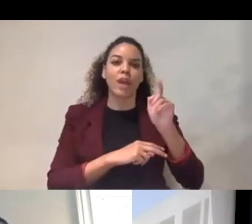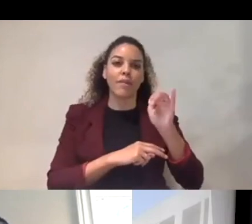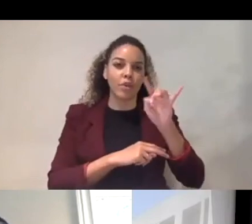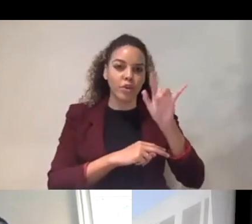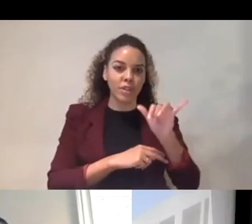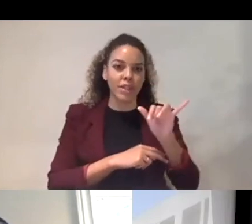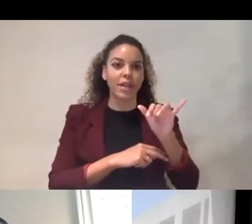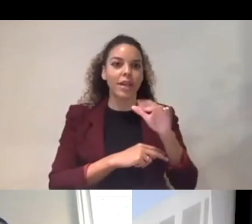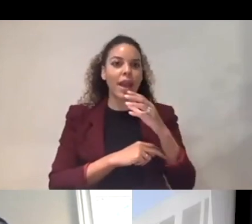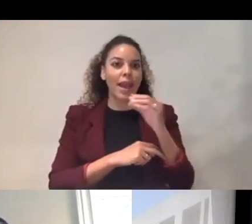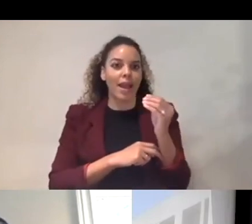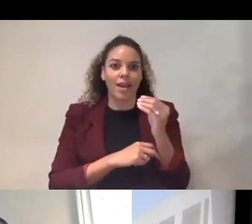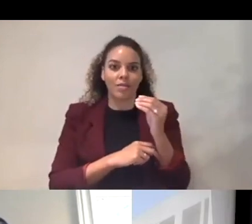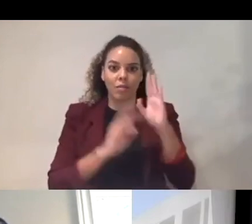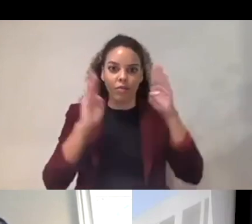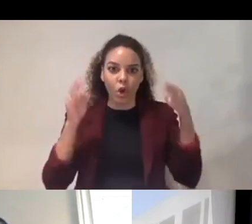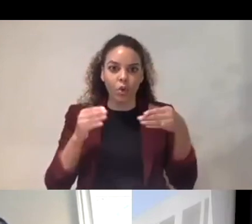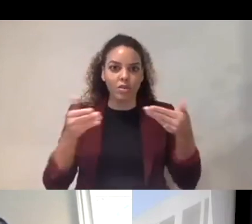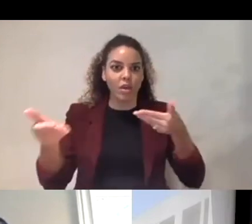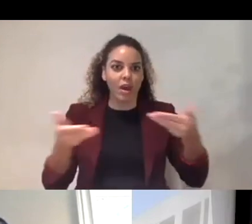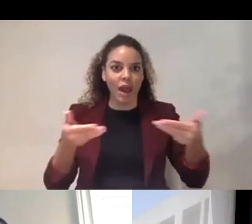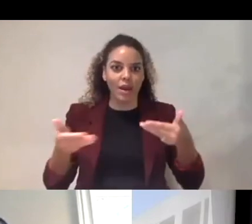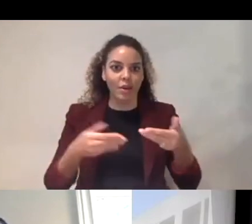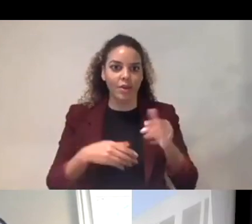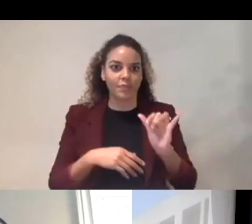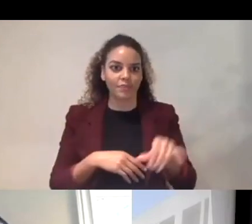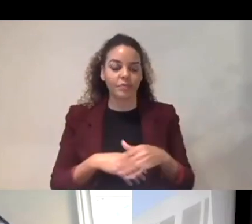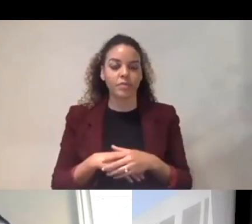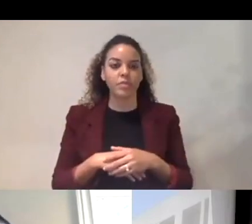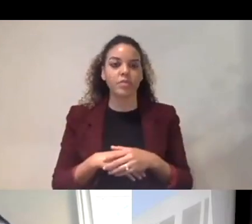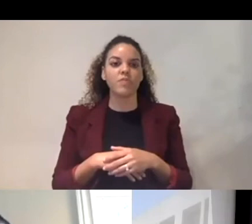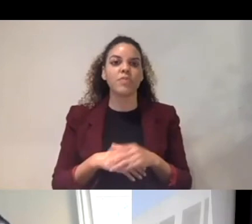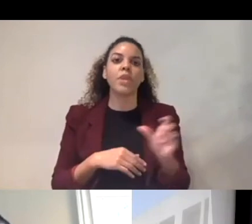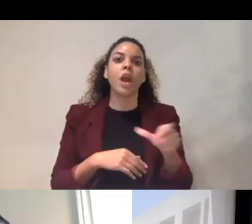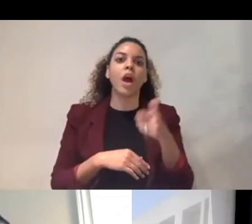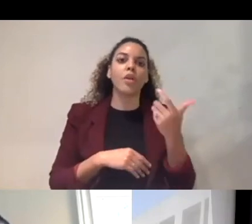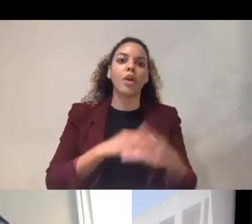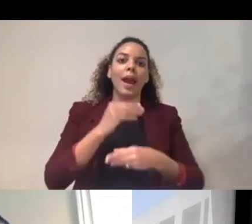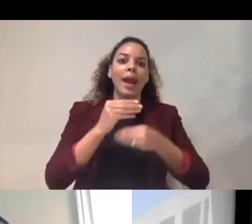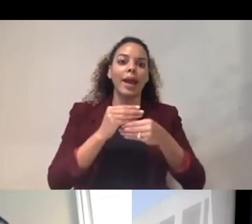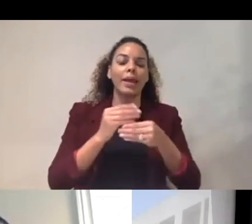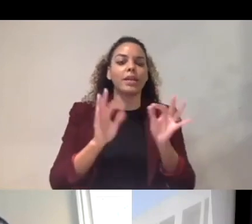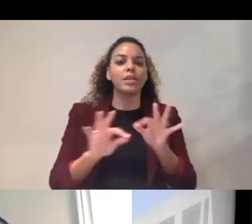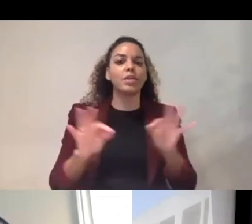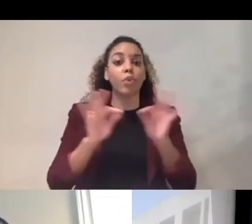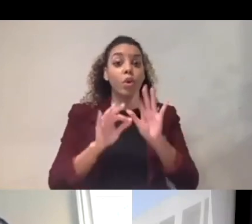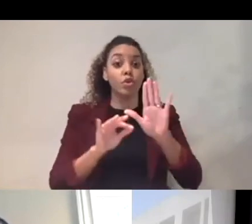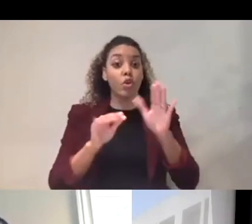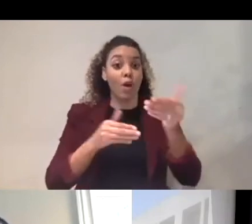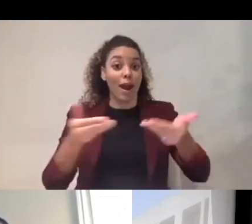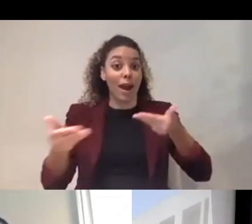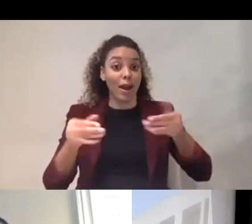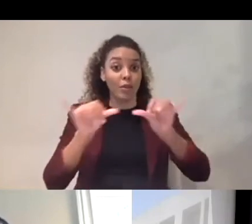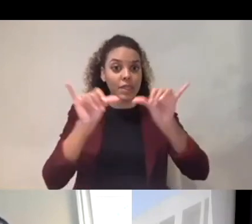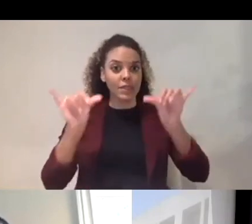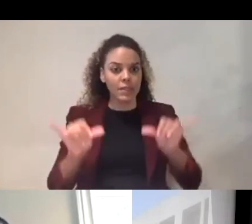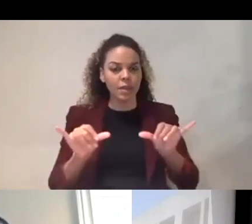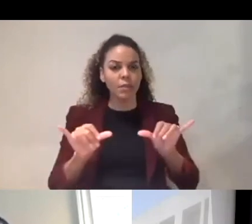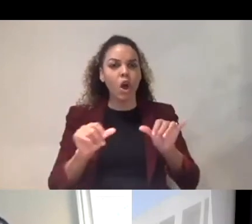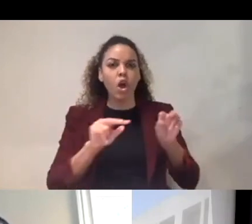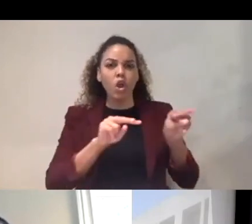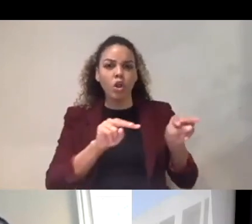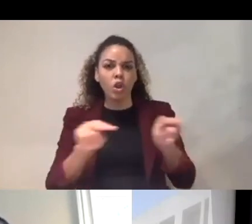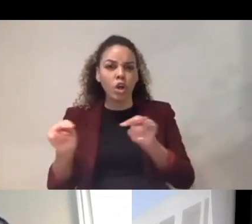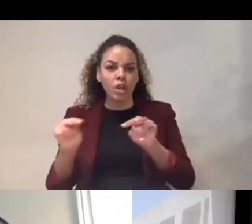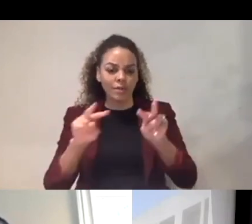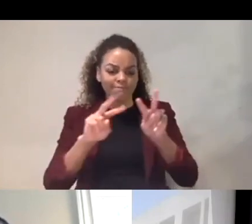but it's something I talk a lot about and care a lot about. Look at the way you do your hiring systems. A lot of these